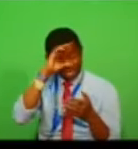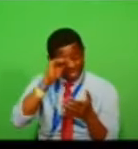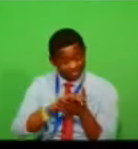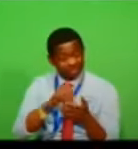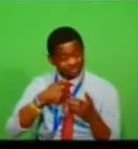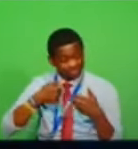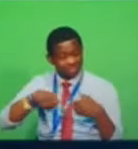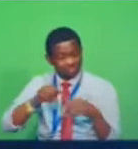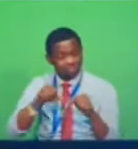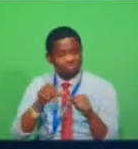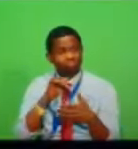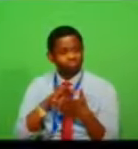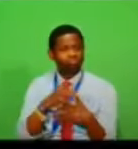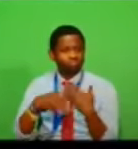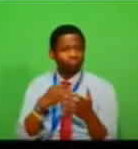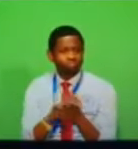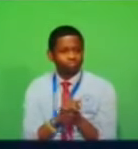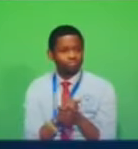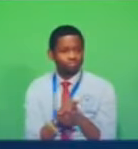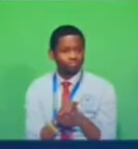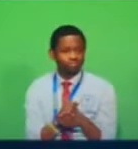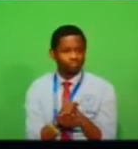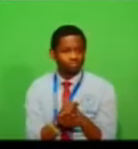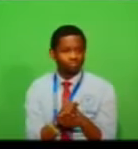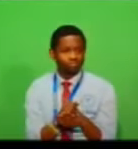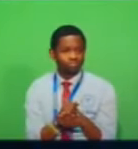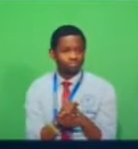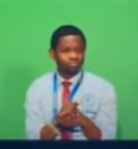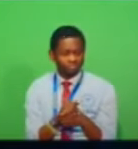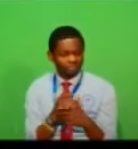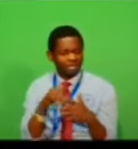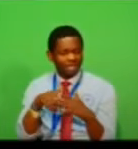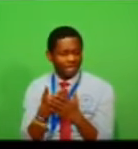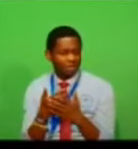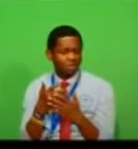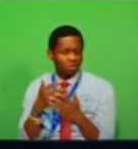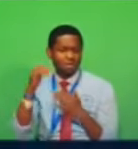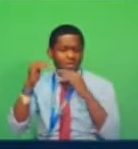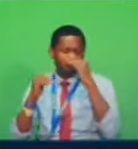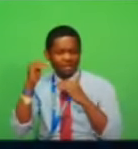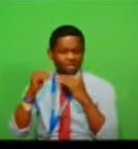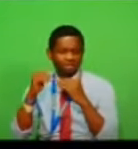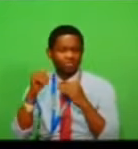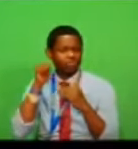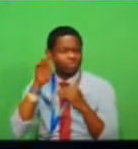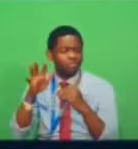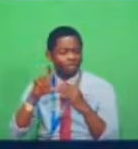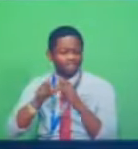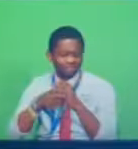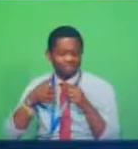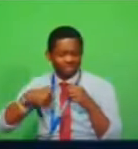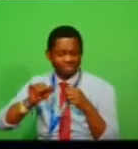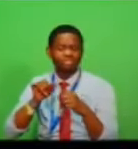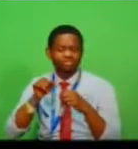you balance being a woman and do all the things that you do? So it's a question of